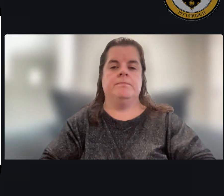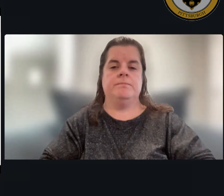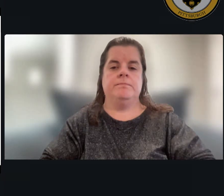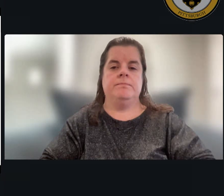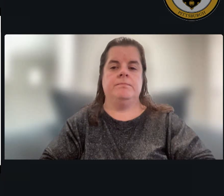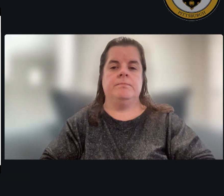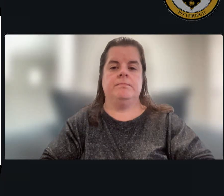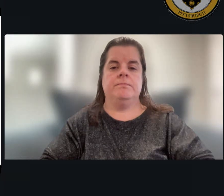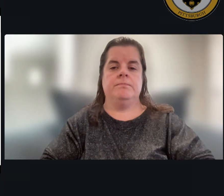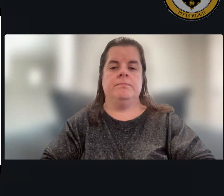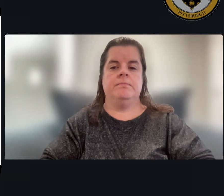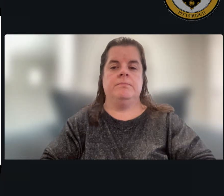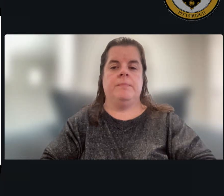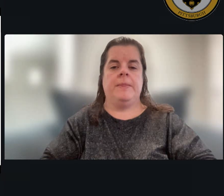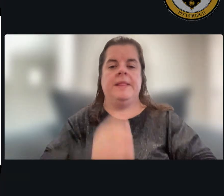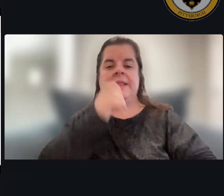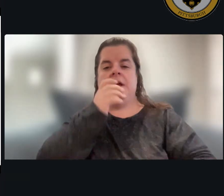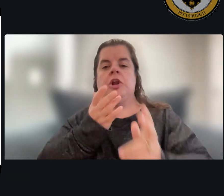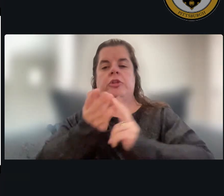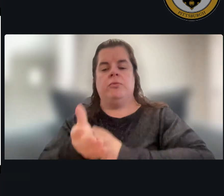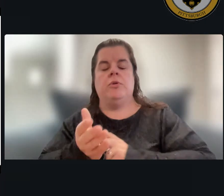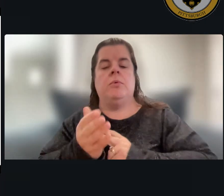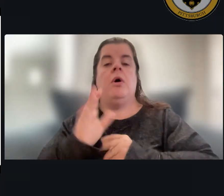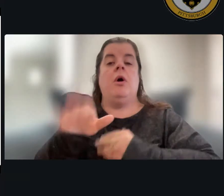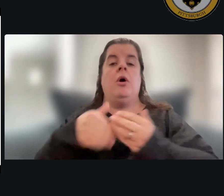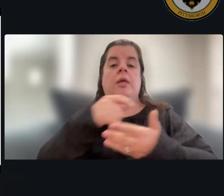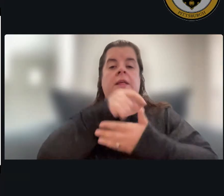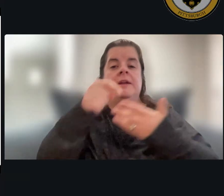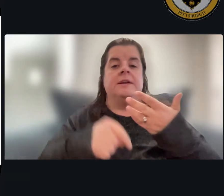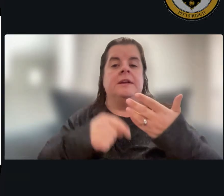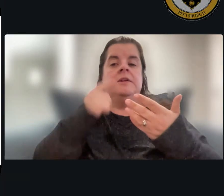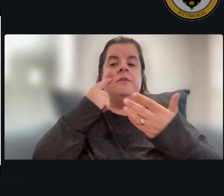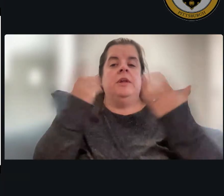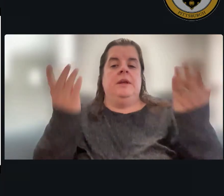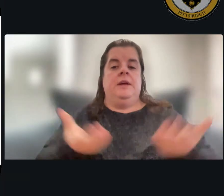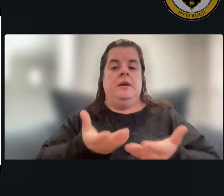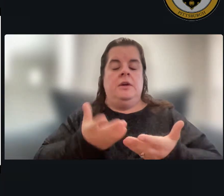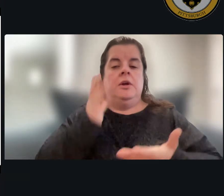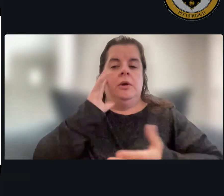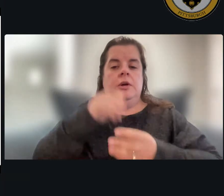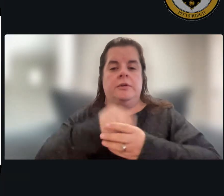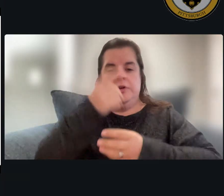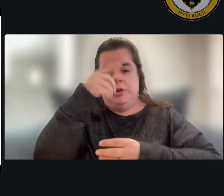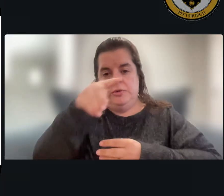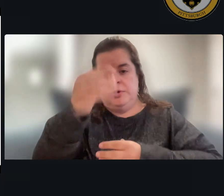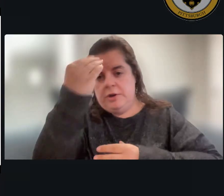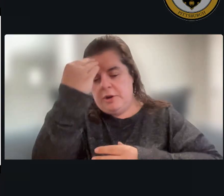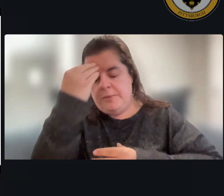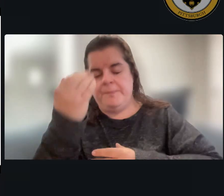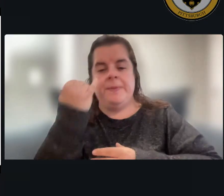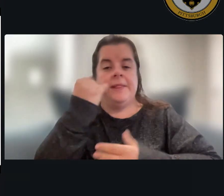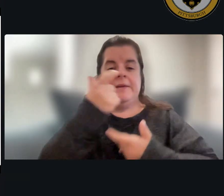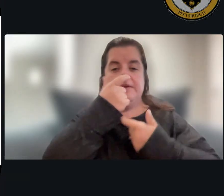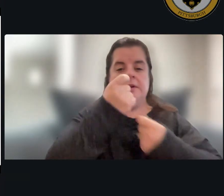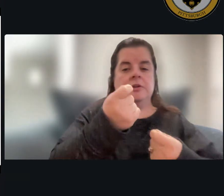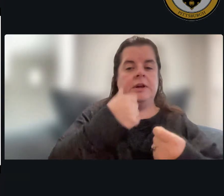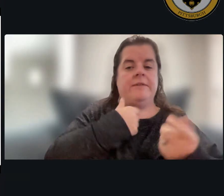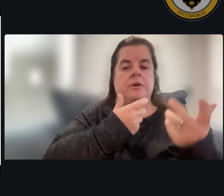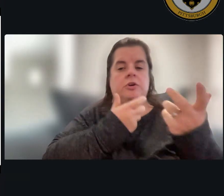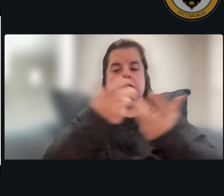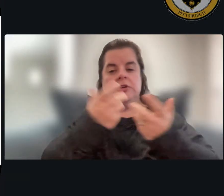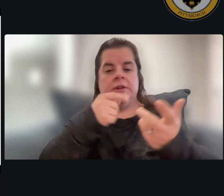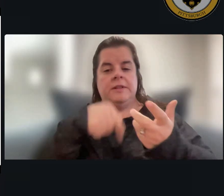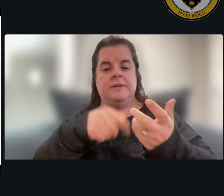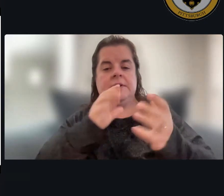I'm not going to go through the high-level details of how we did that here. I included this for your reference if anyone is interested in having and engaging in this